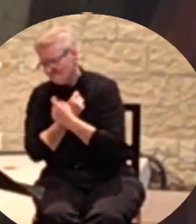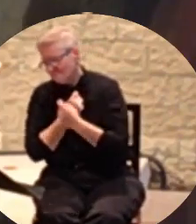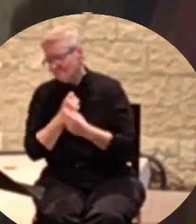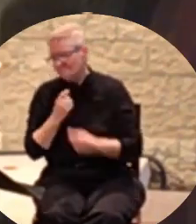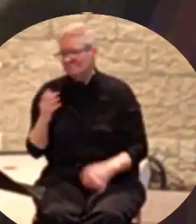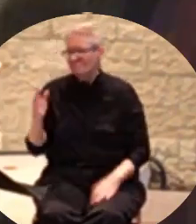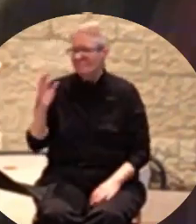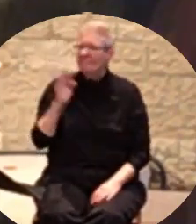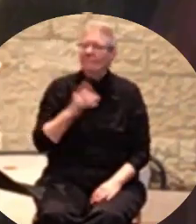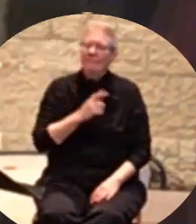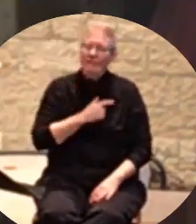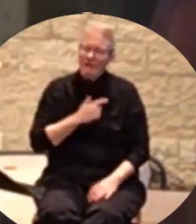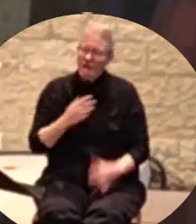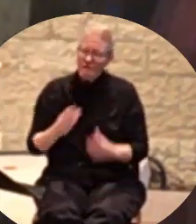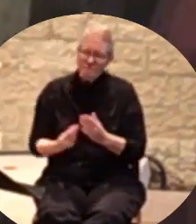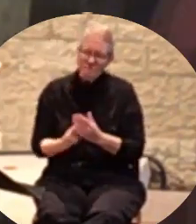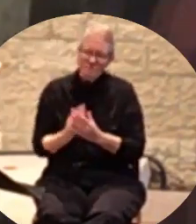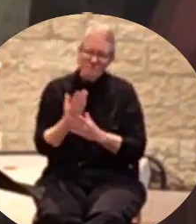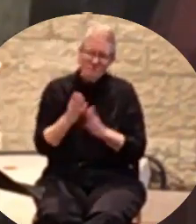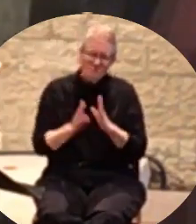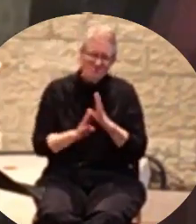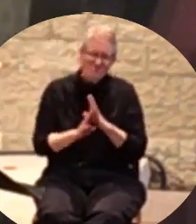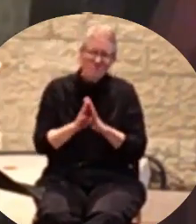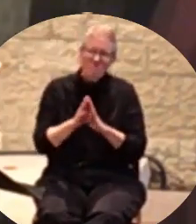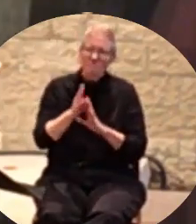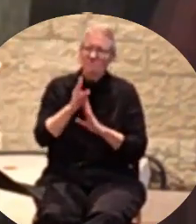flowers before you.